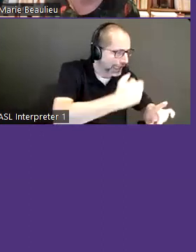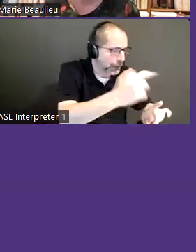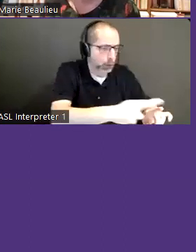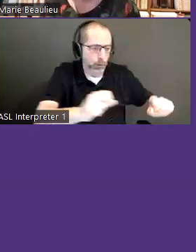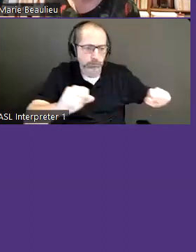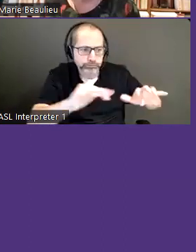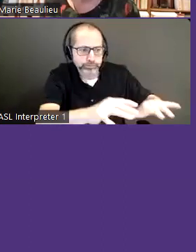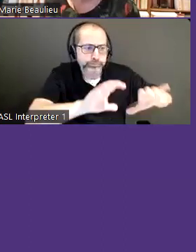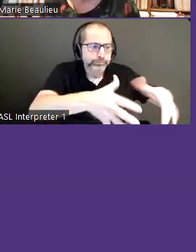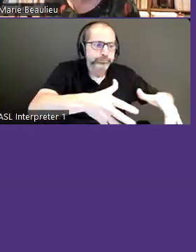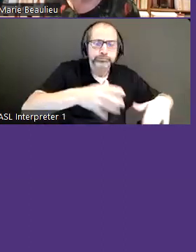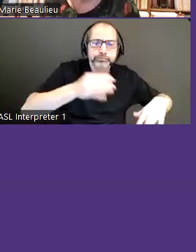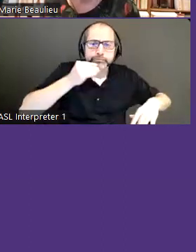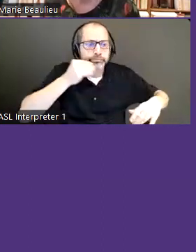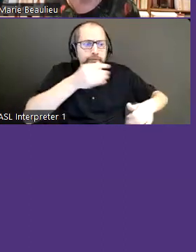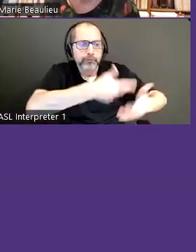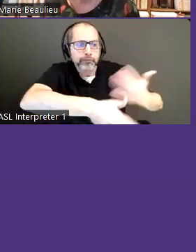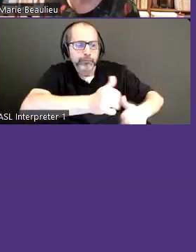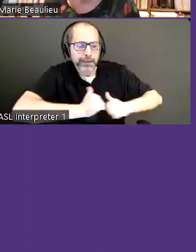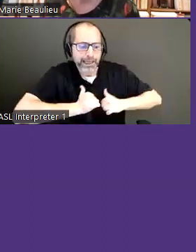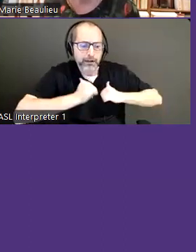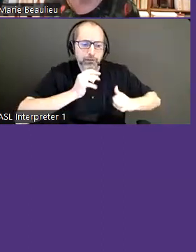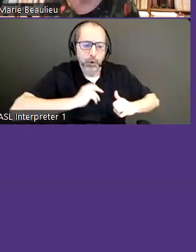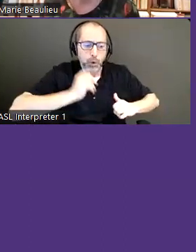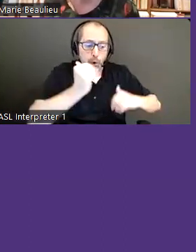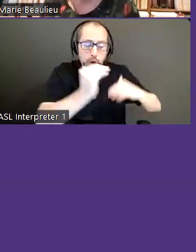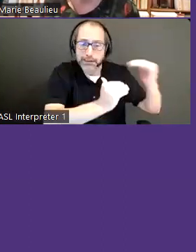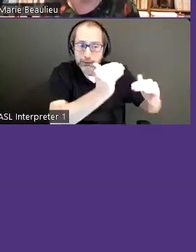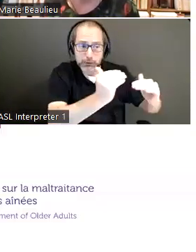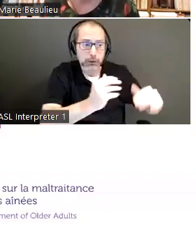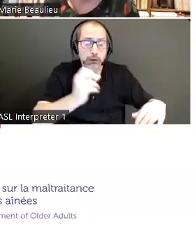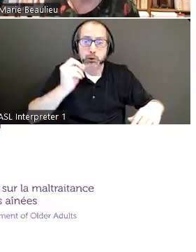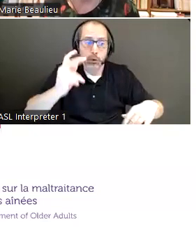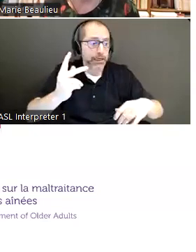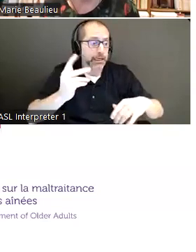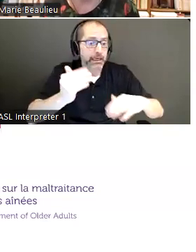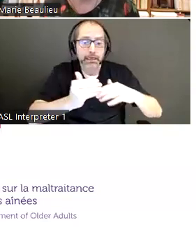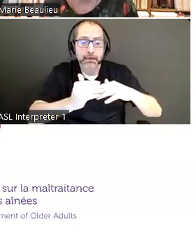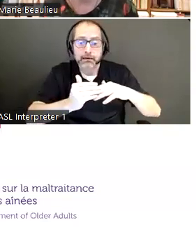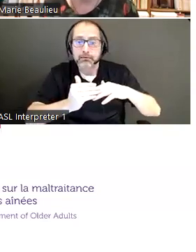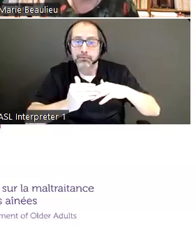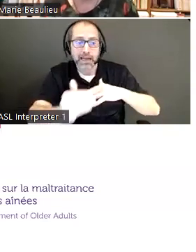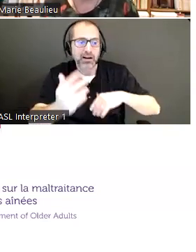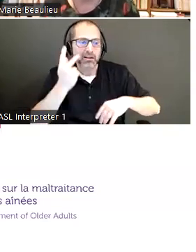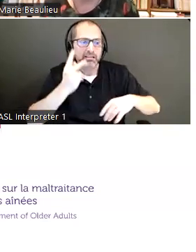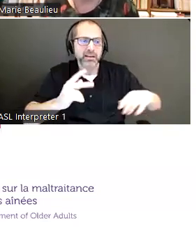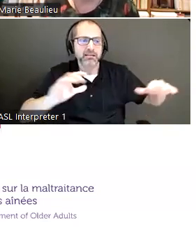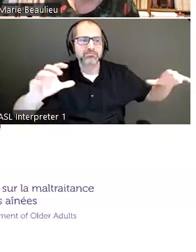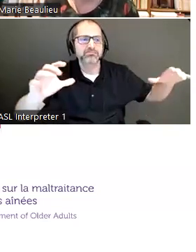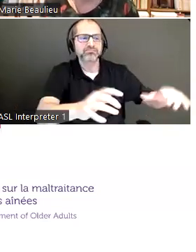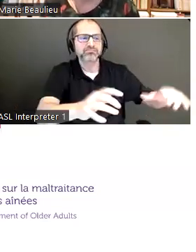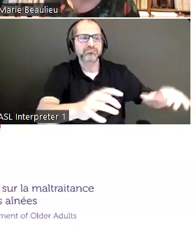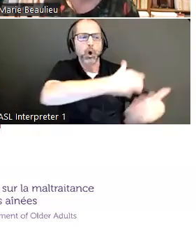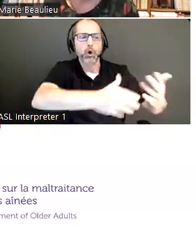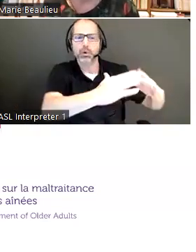adults. If okay with you, for the rest of my presentation, I will say more congregate housing because it's easier to